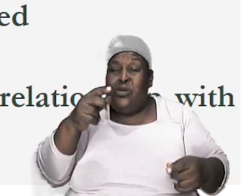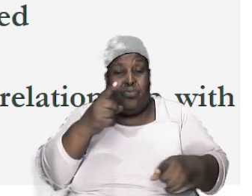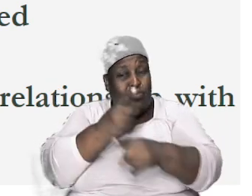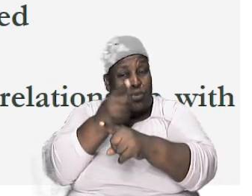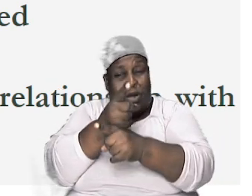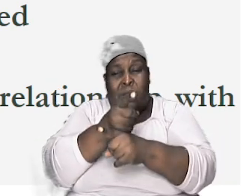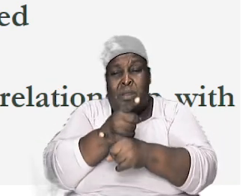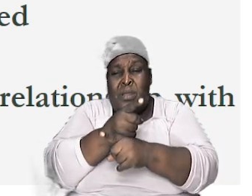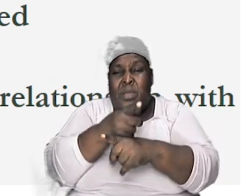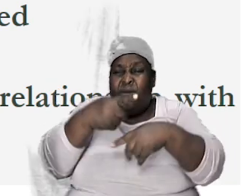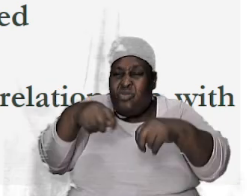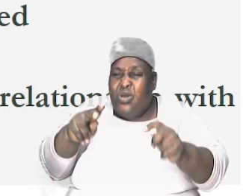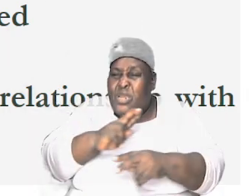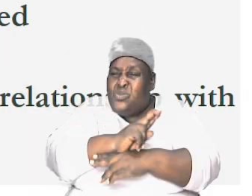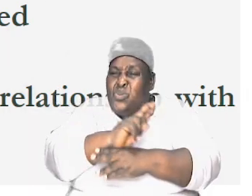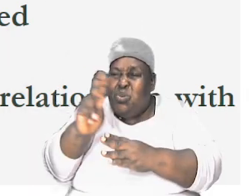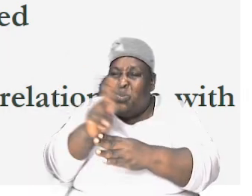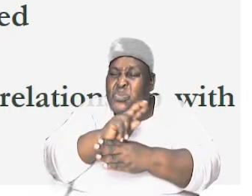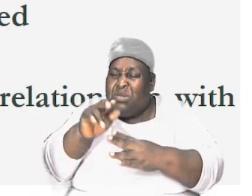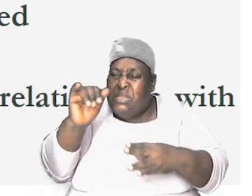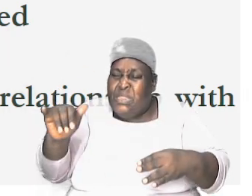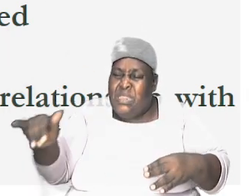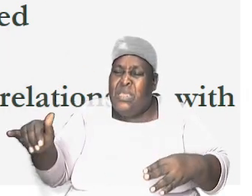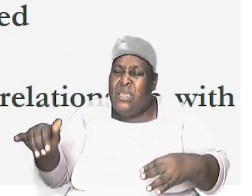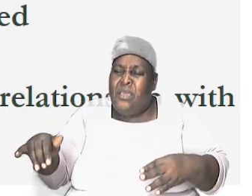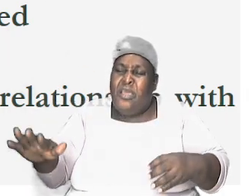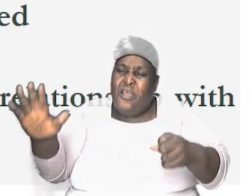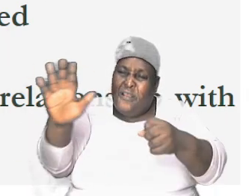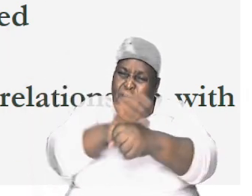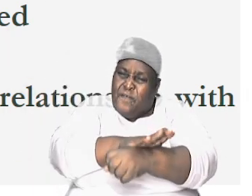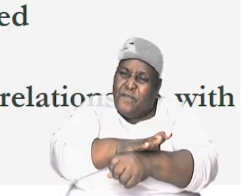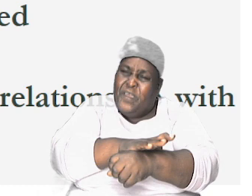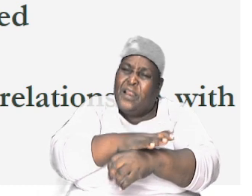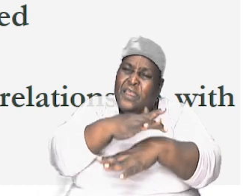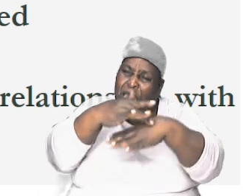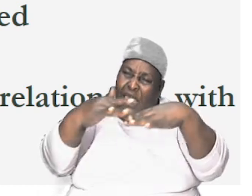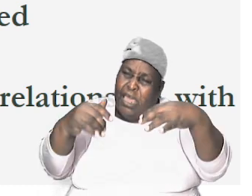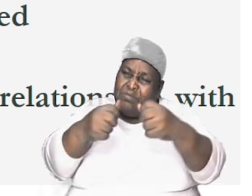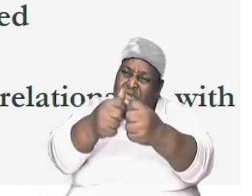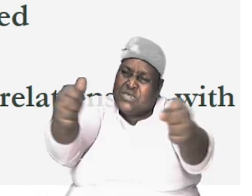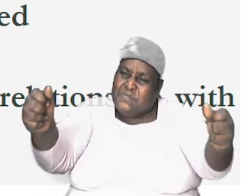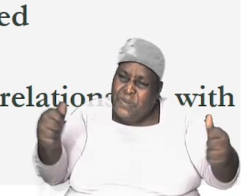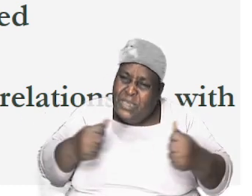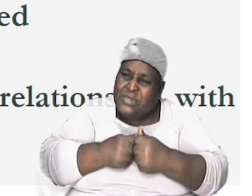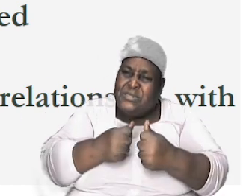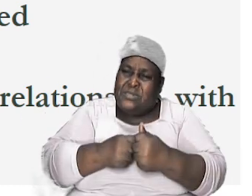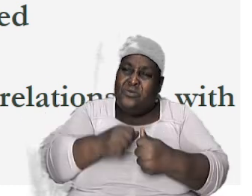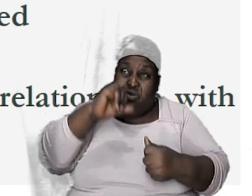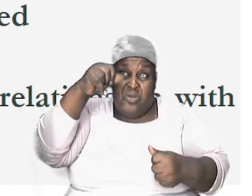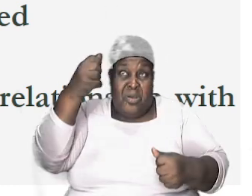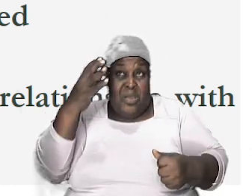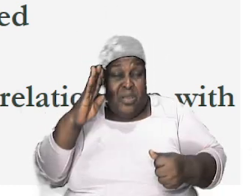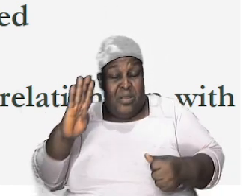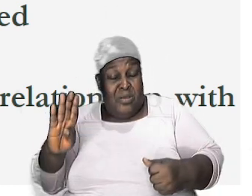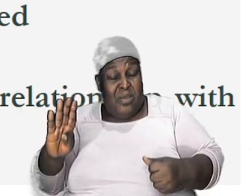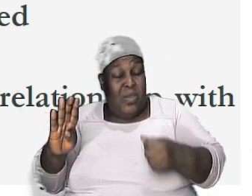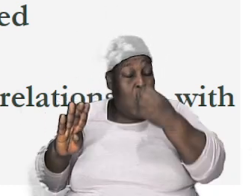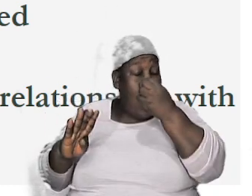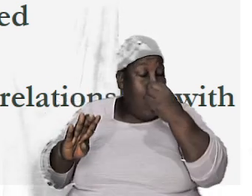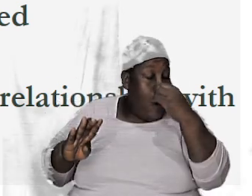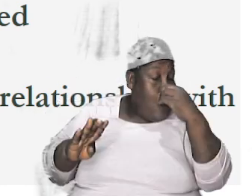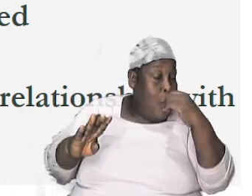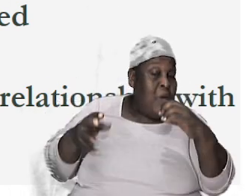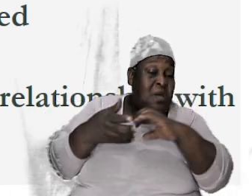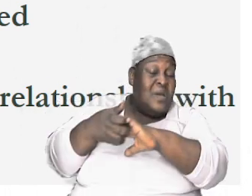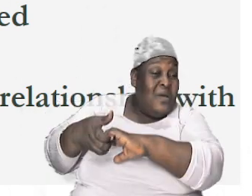to pack our lives and to fill that place. So whole night he wrestled with God. He wrestled with God